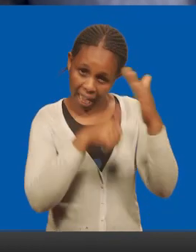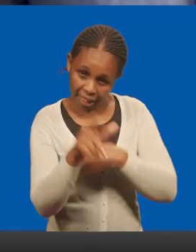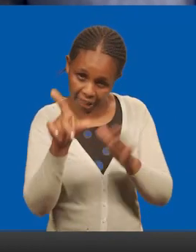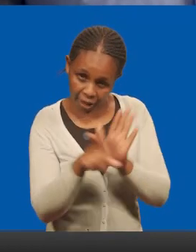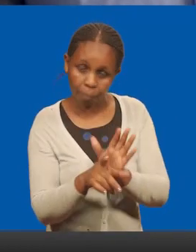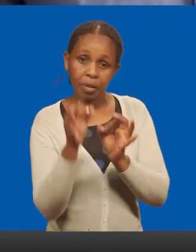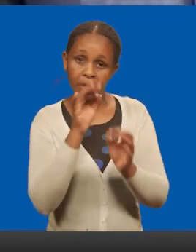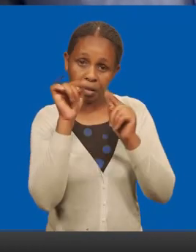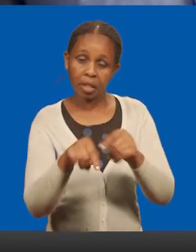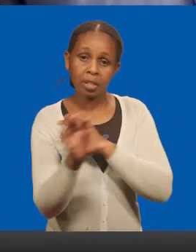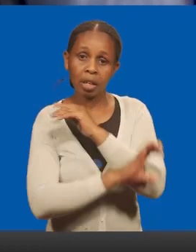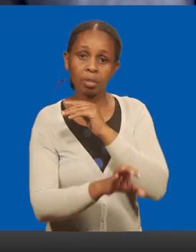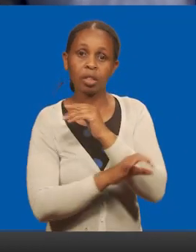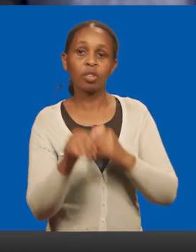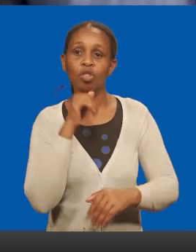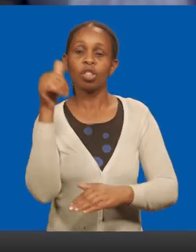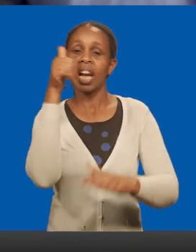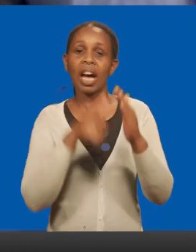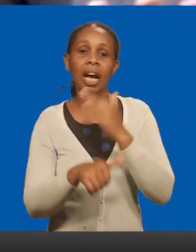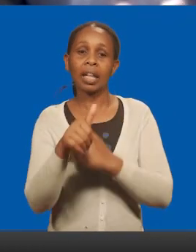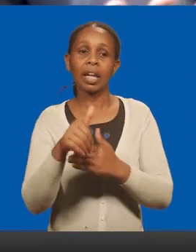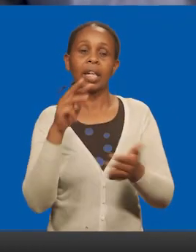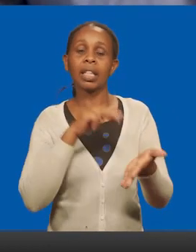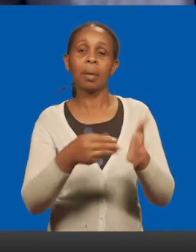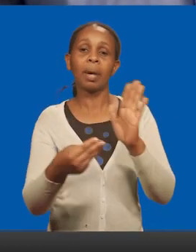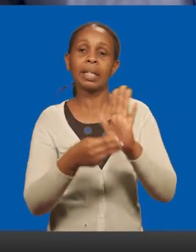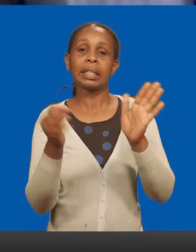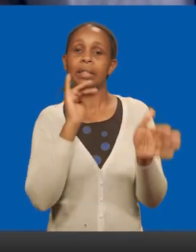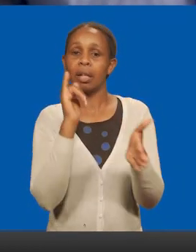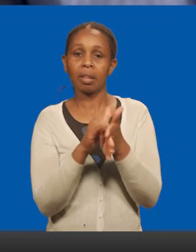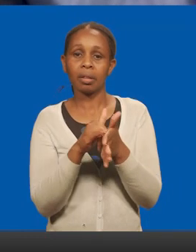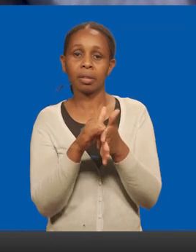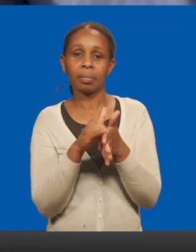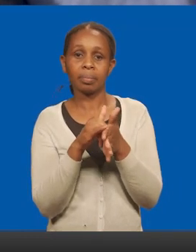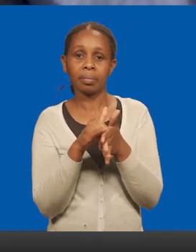is not under the rule of law, then it can only mean we are